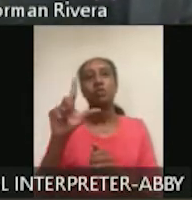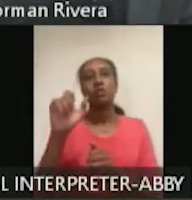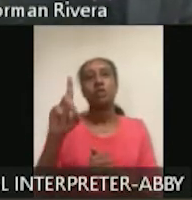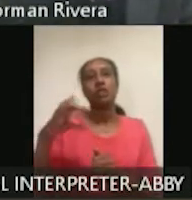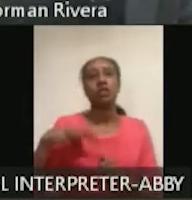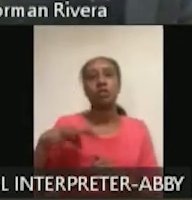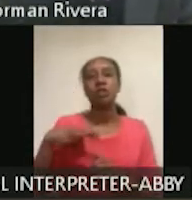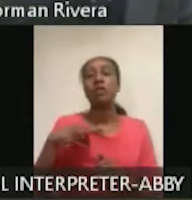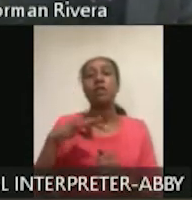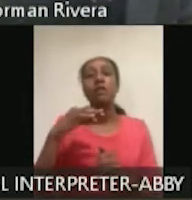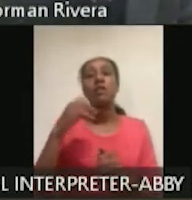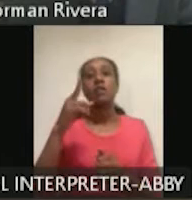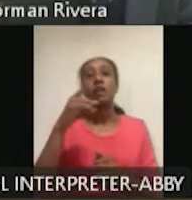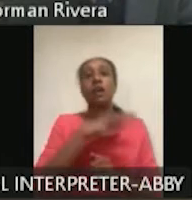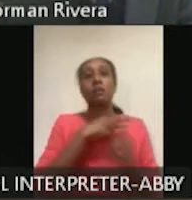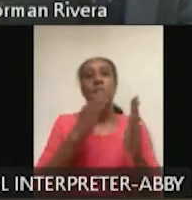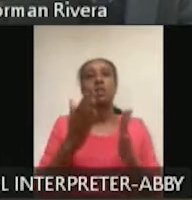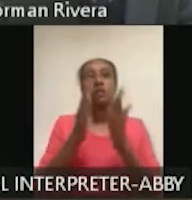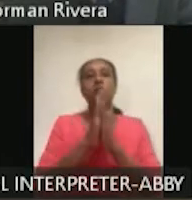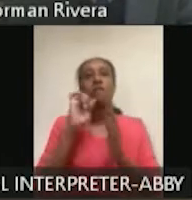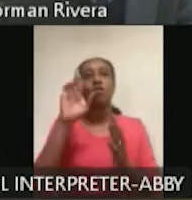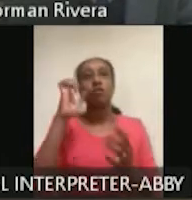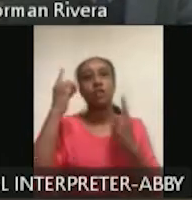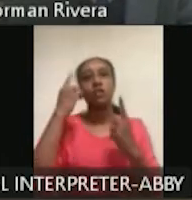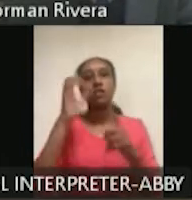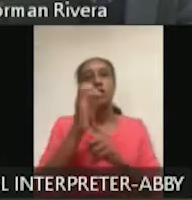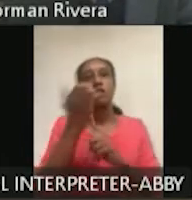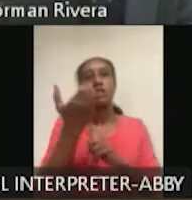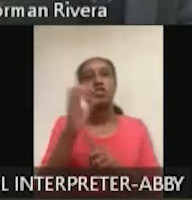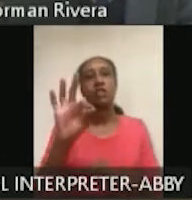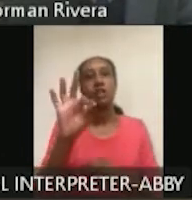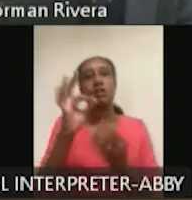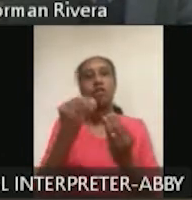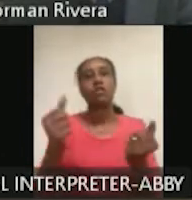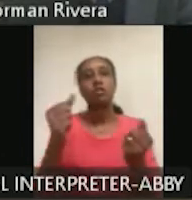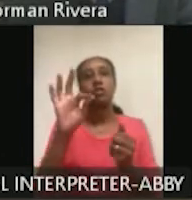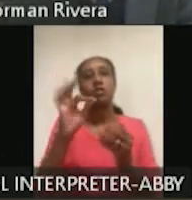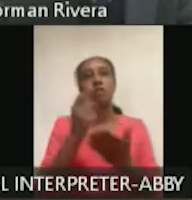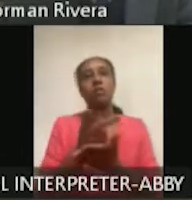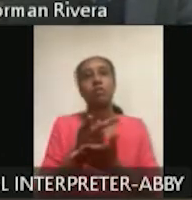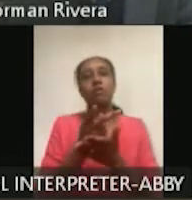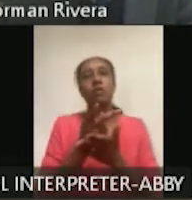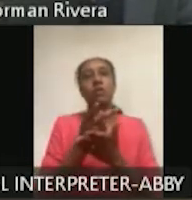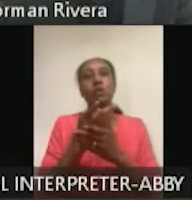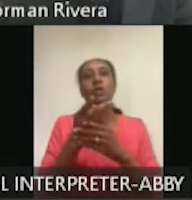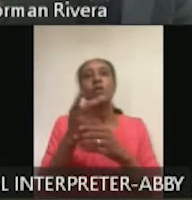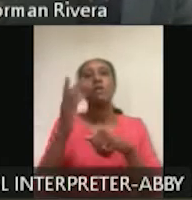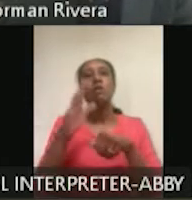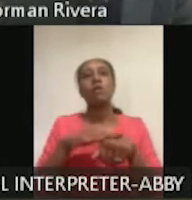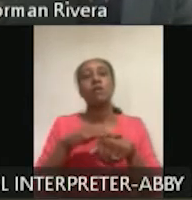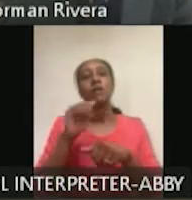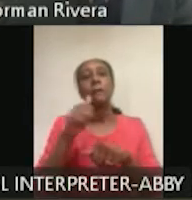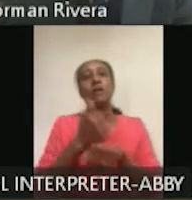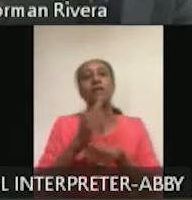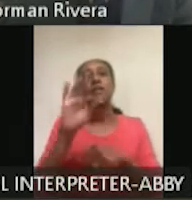The applicant requested a reconsideration of condition 9 of resolution of approval on the basis of other